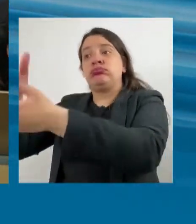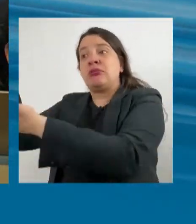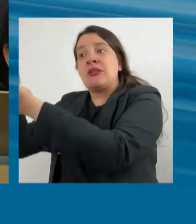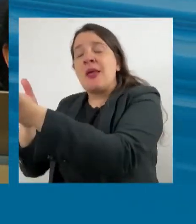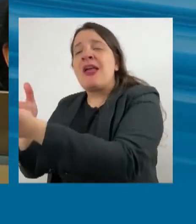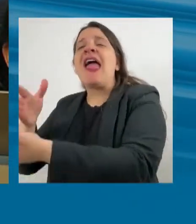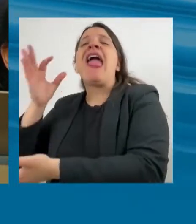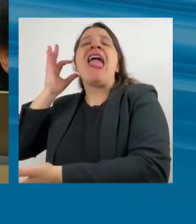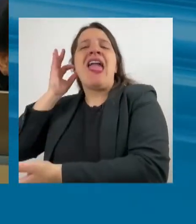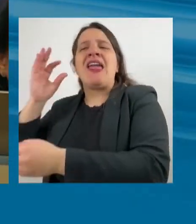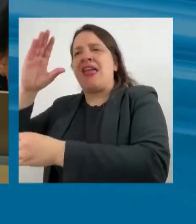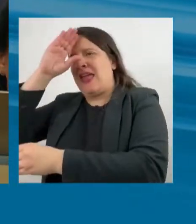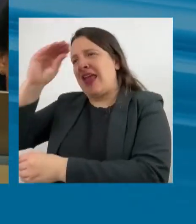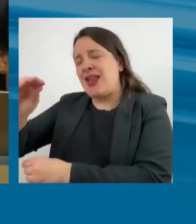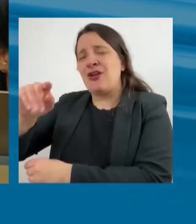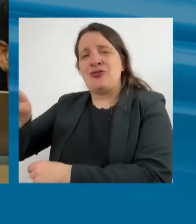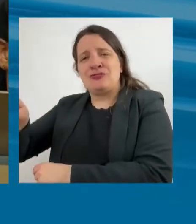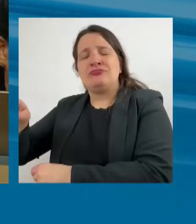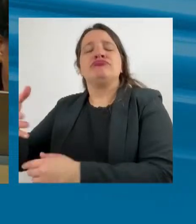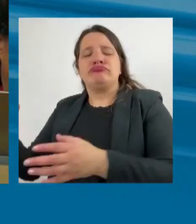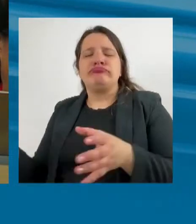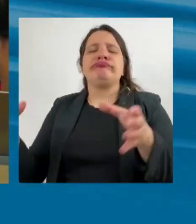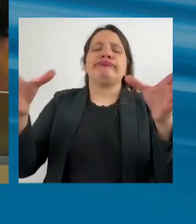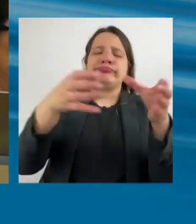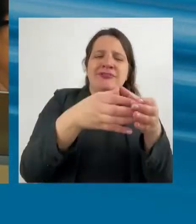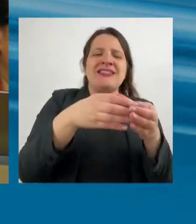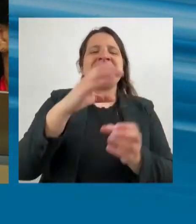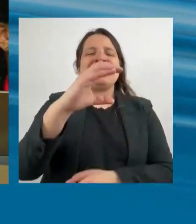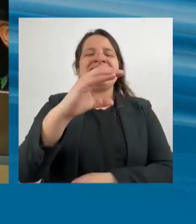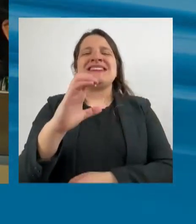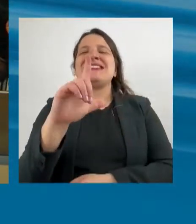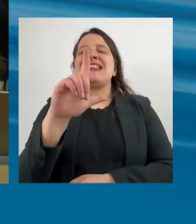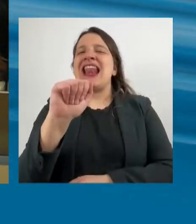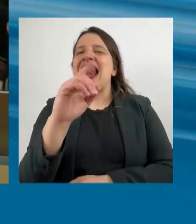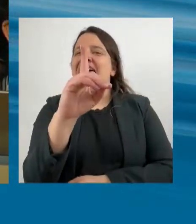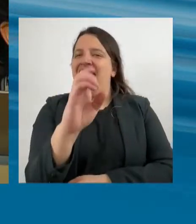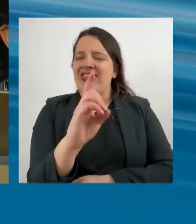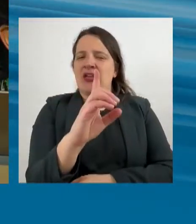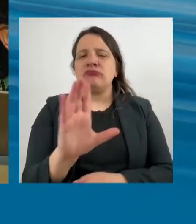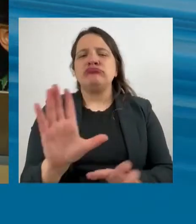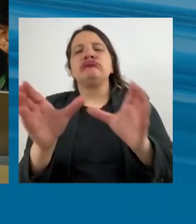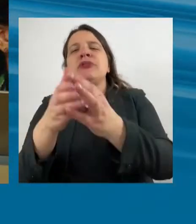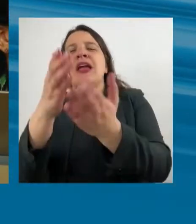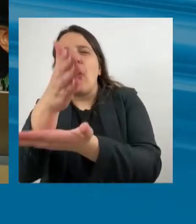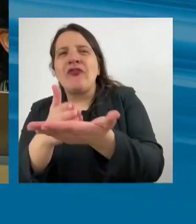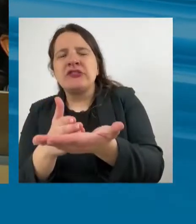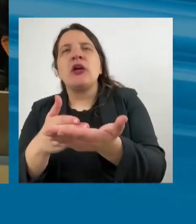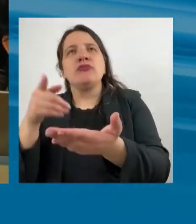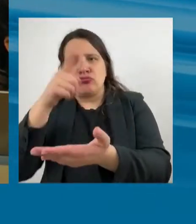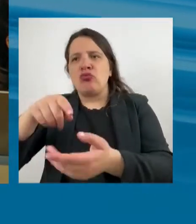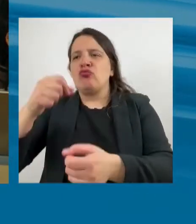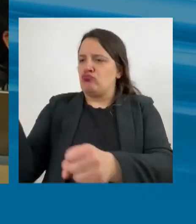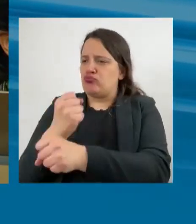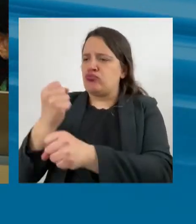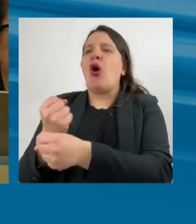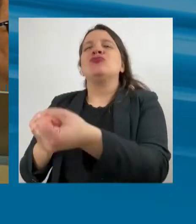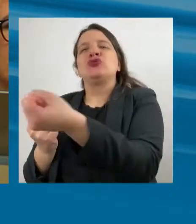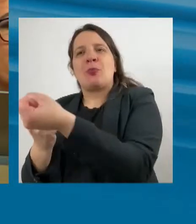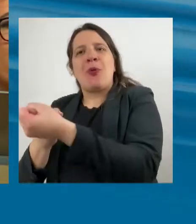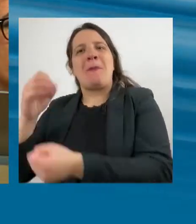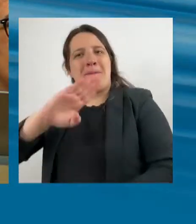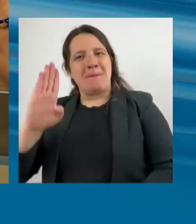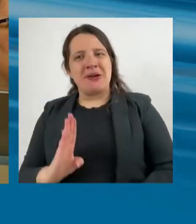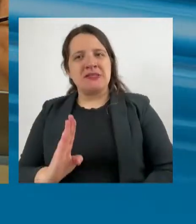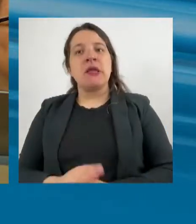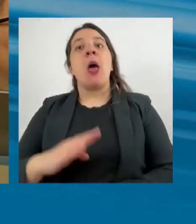of Gender Affairs, the Division of Social Development, SELADE, and the Brazil offices that are working on